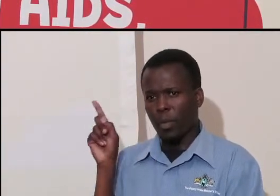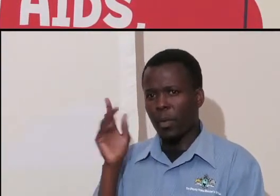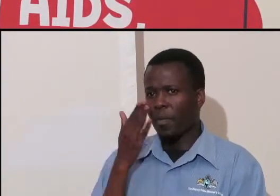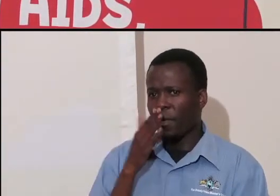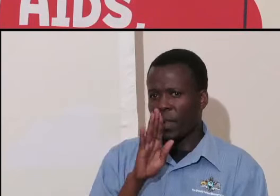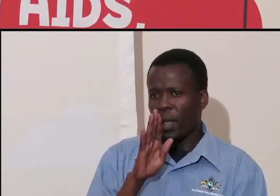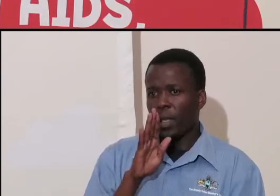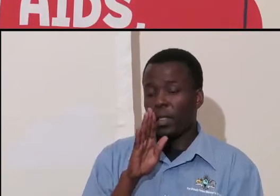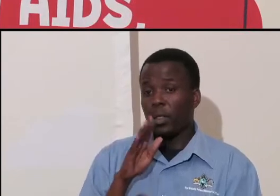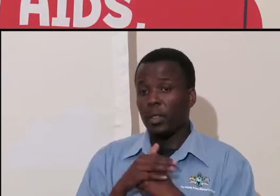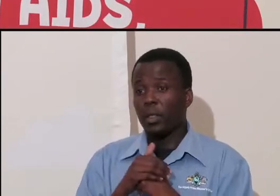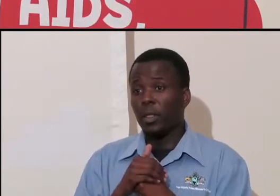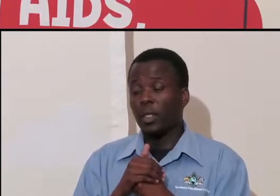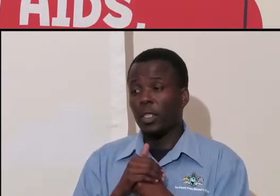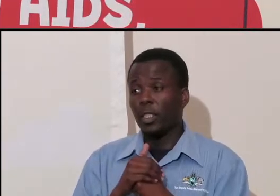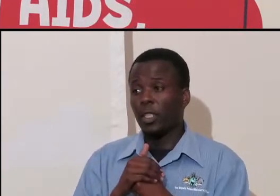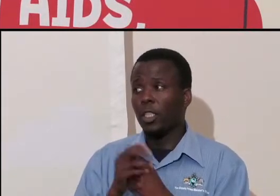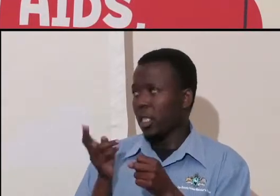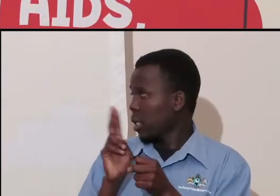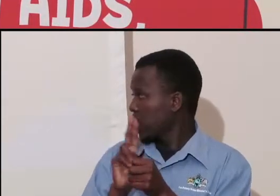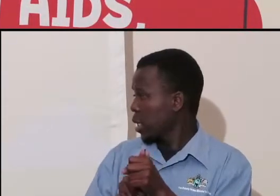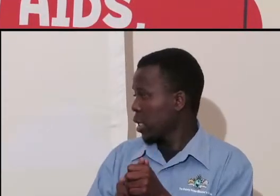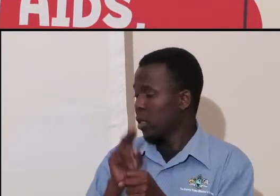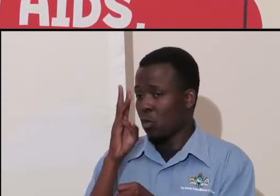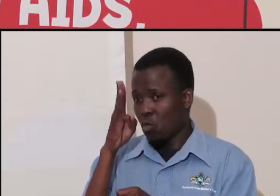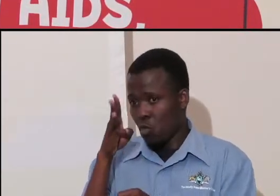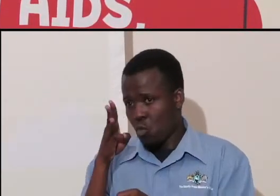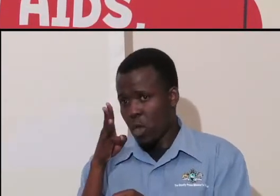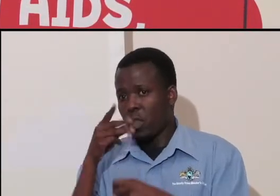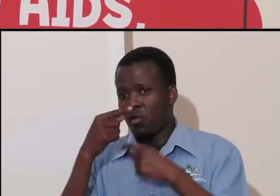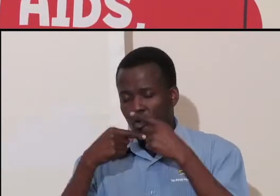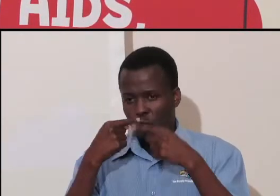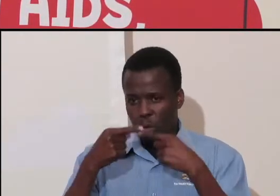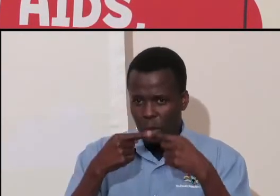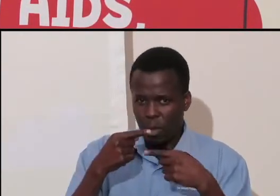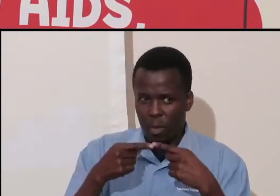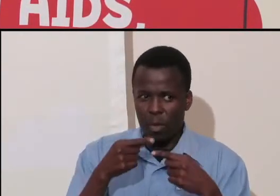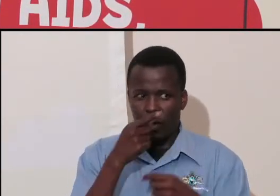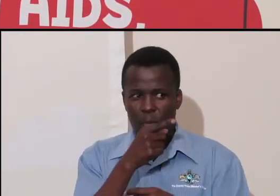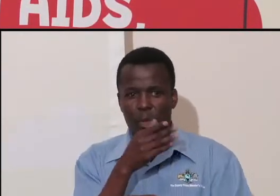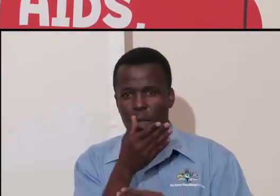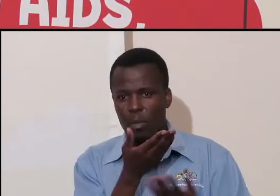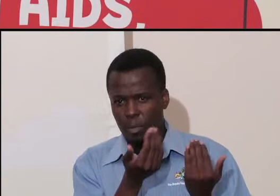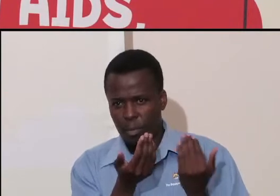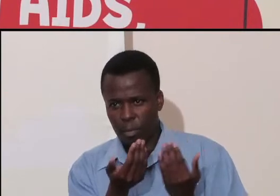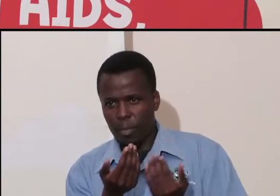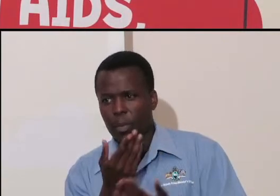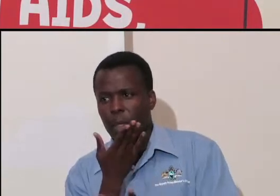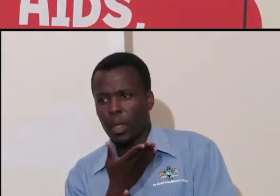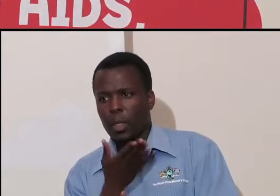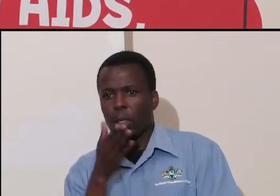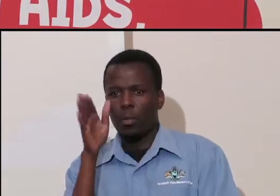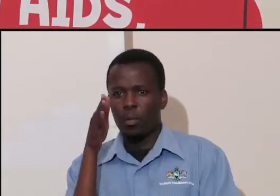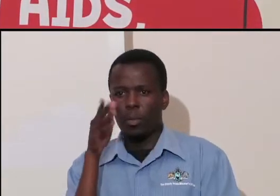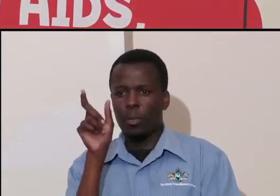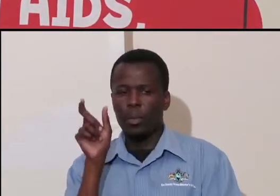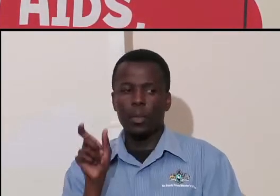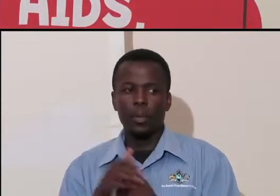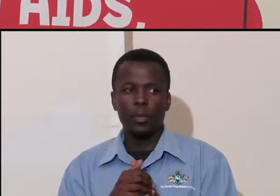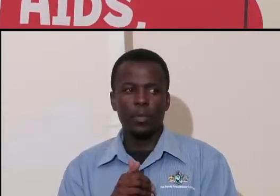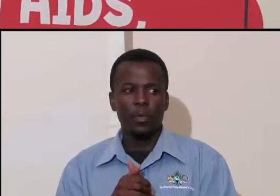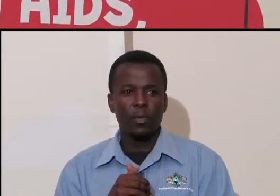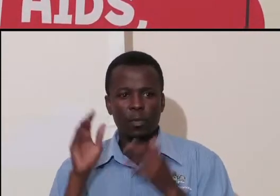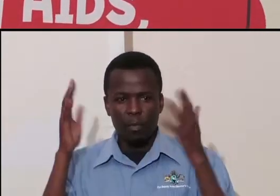get the fuel to go on with the response. Your Excellency, you have the floor.